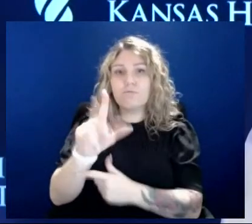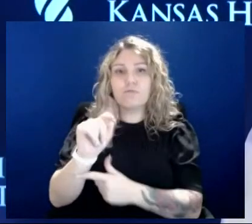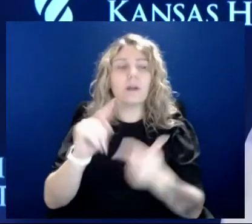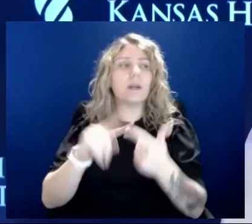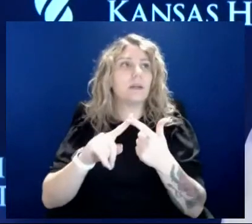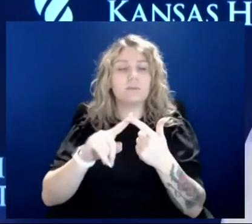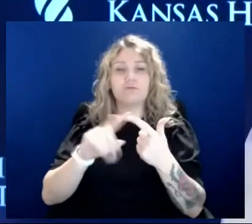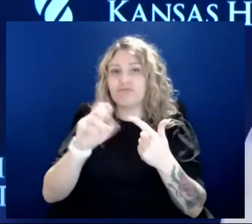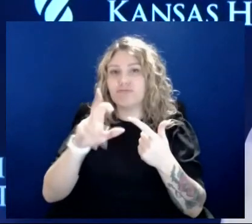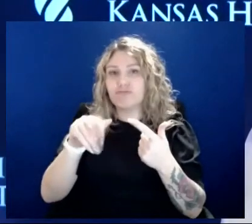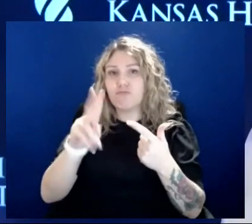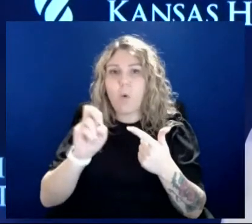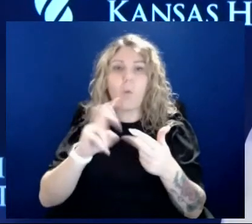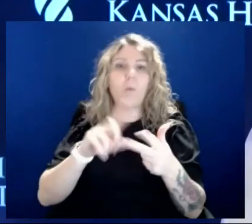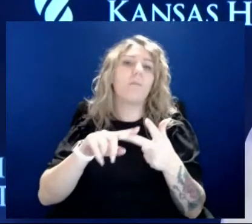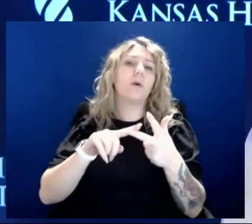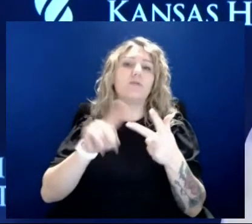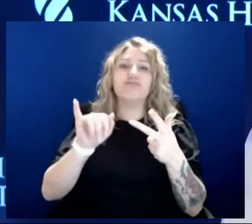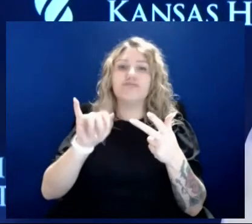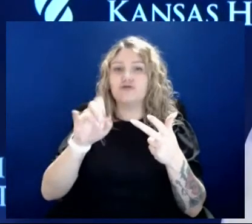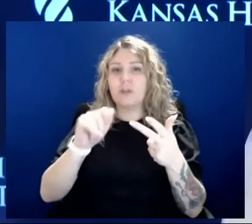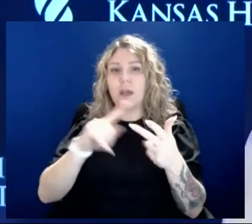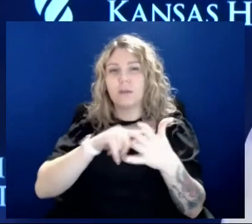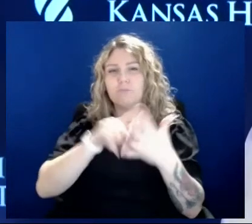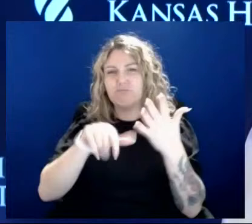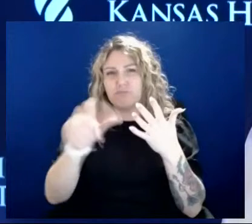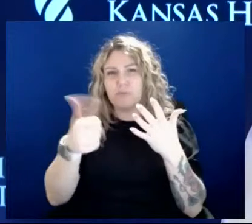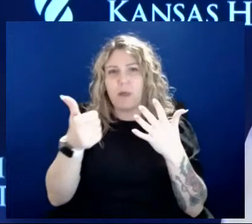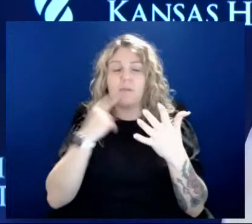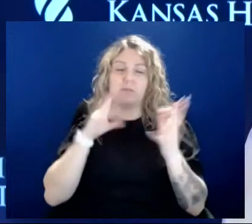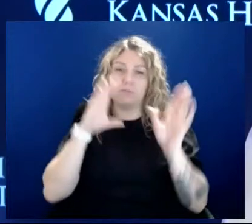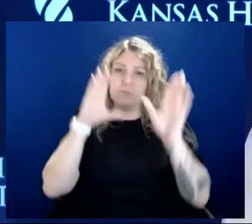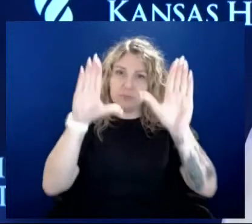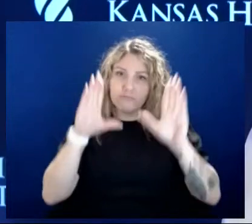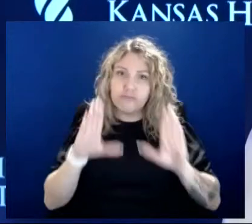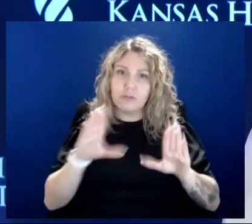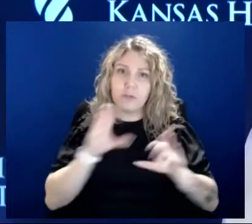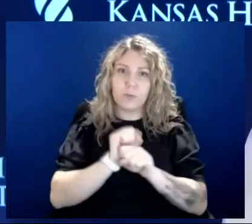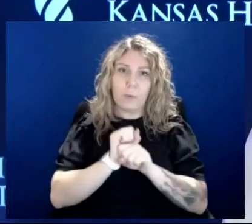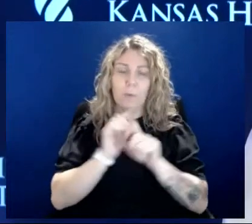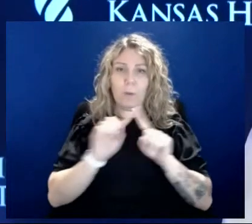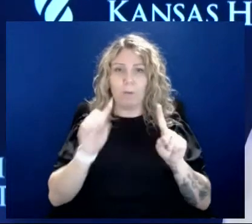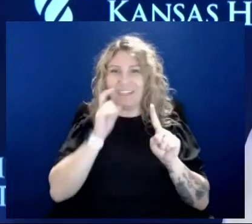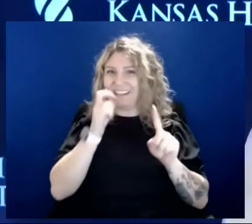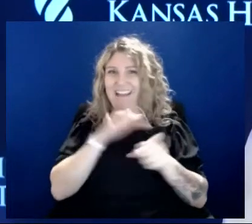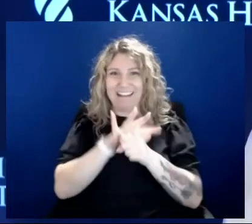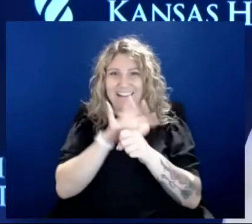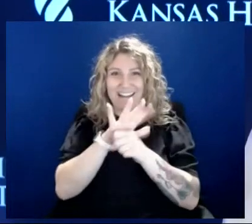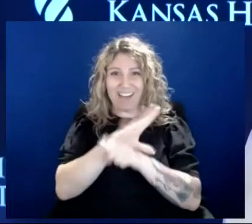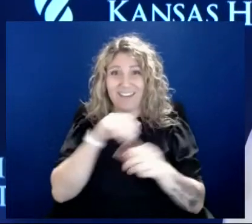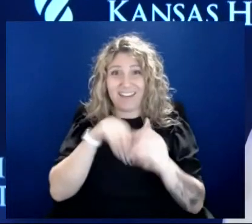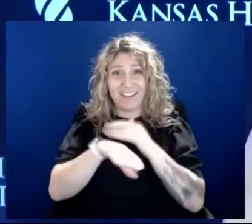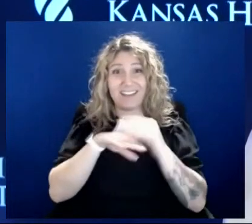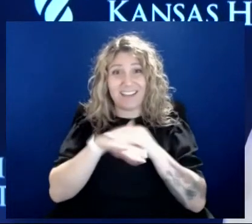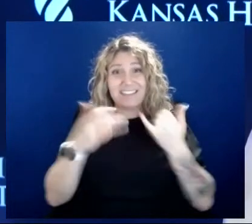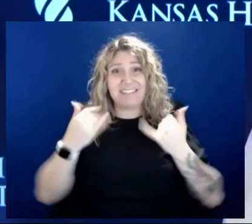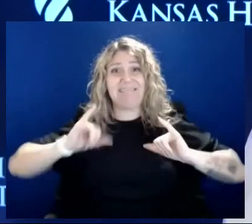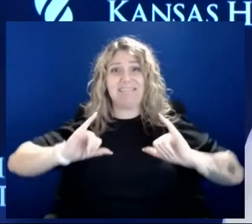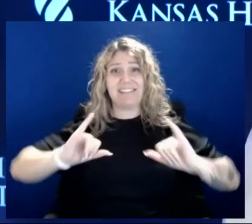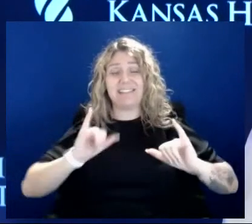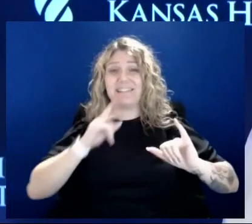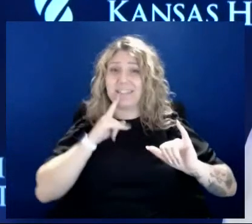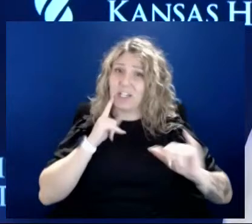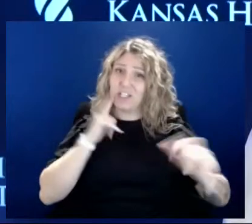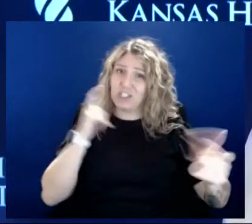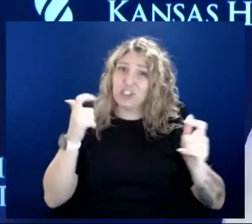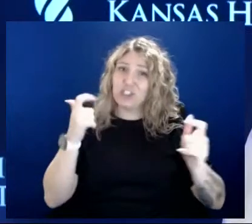and others that are actually doing some incredible work. But it's not enough, and access still remains a huge problem. And